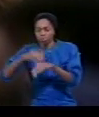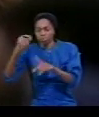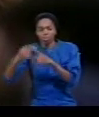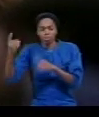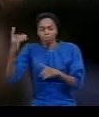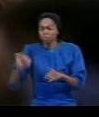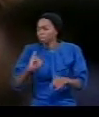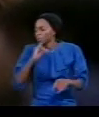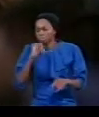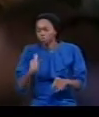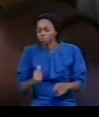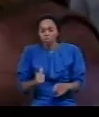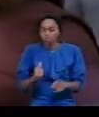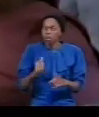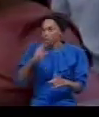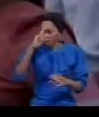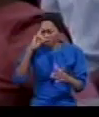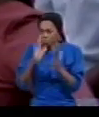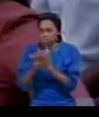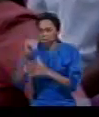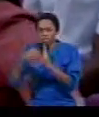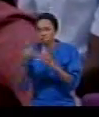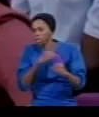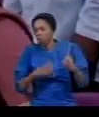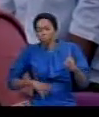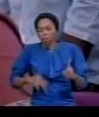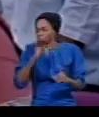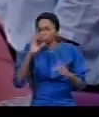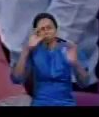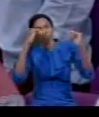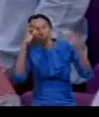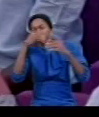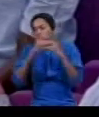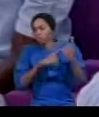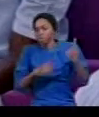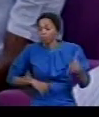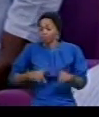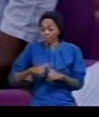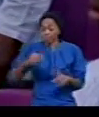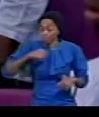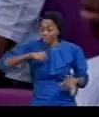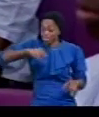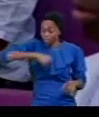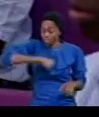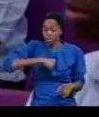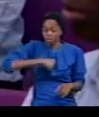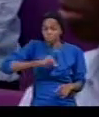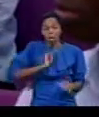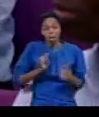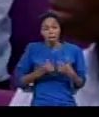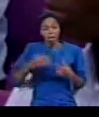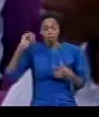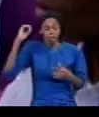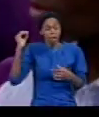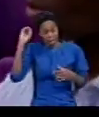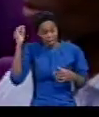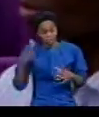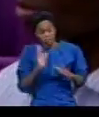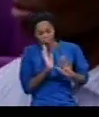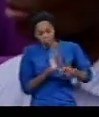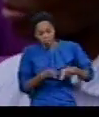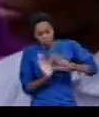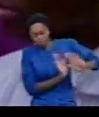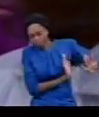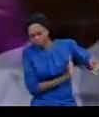have to confide in the Lord. I don't have to hope in the Lord by myself. I have grace, but I'm not going to make use of